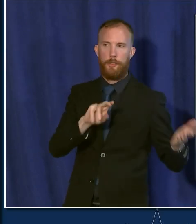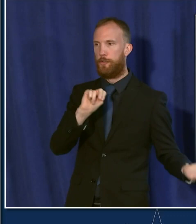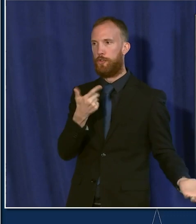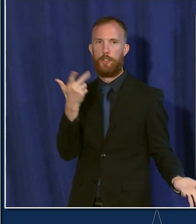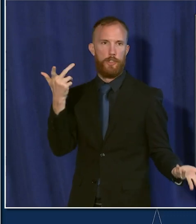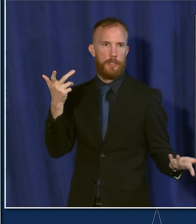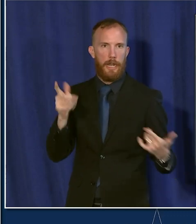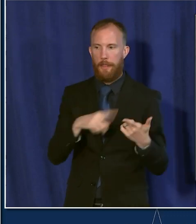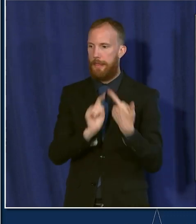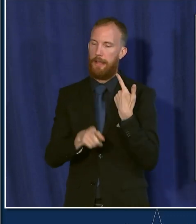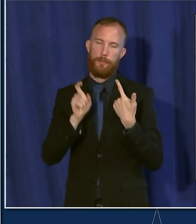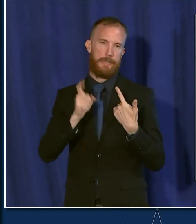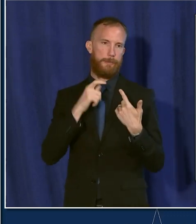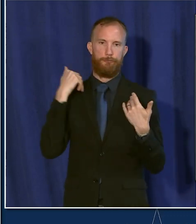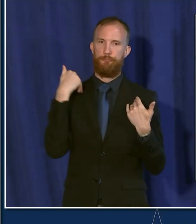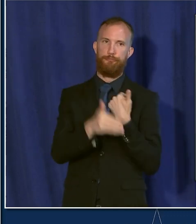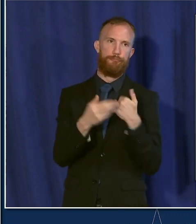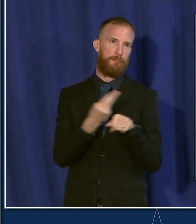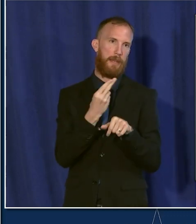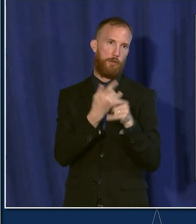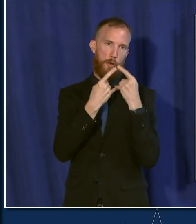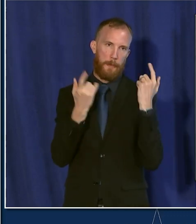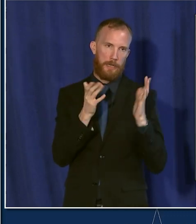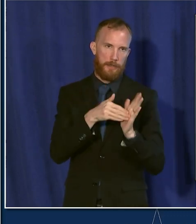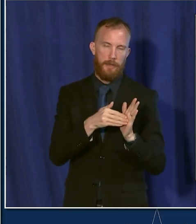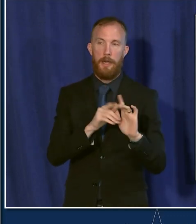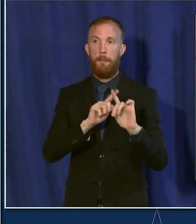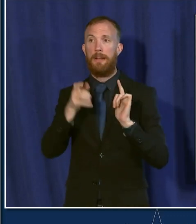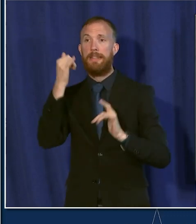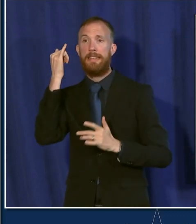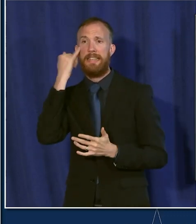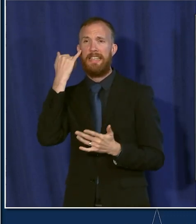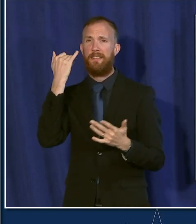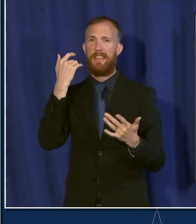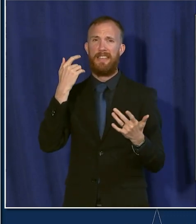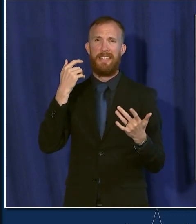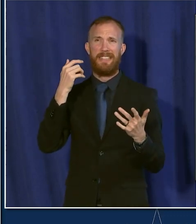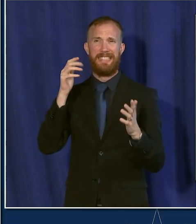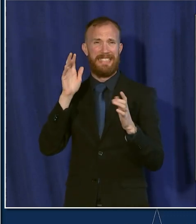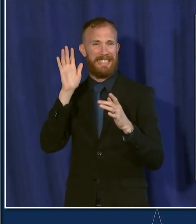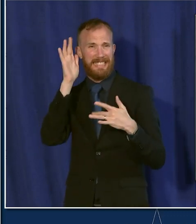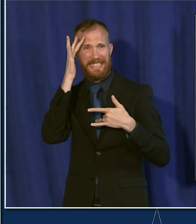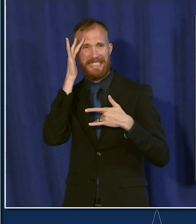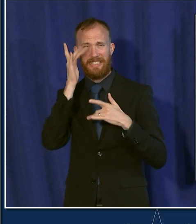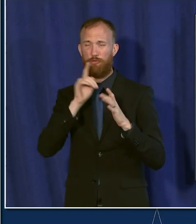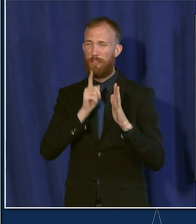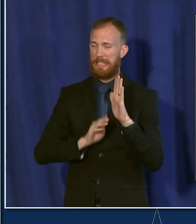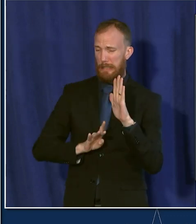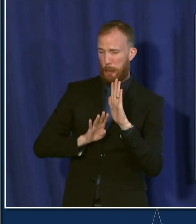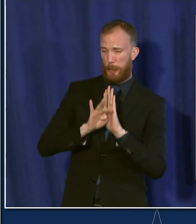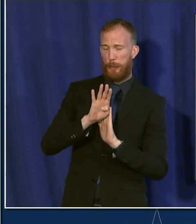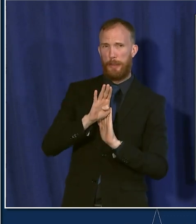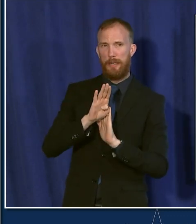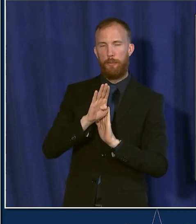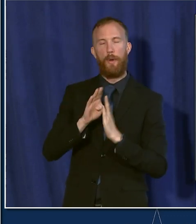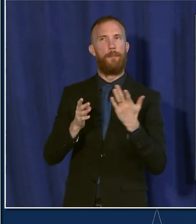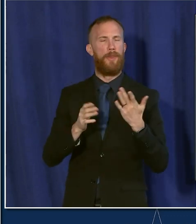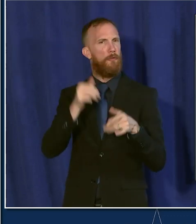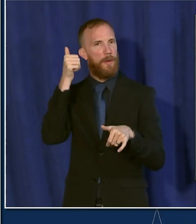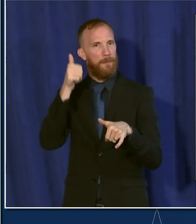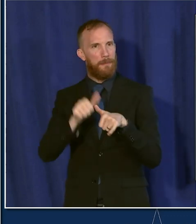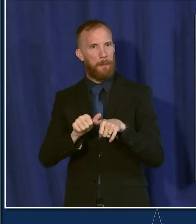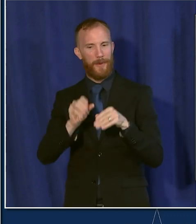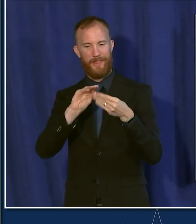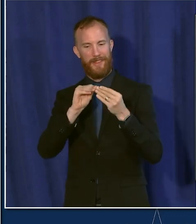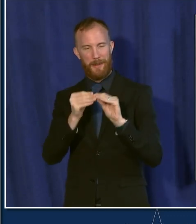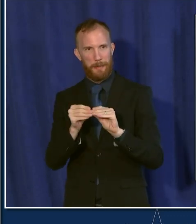to, continue using those masks. But otherwise, if we're really surging to a point, and if you think about the numbers, remember, when our numbers in Chicago